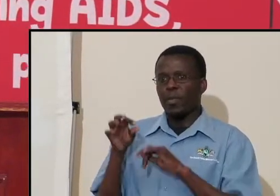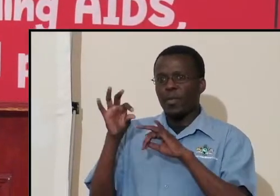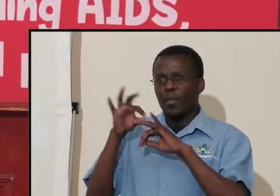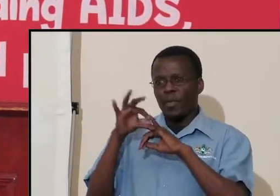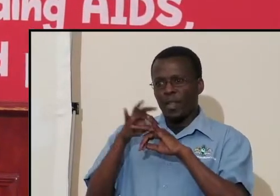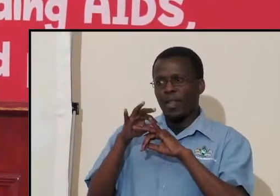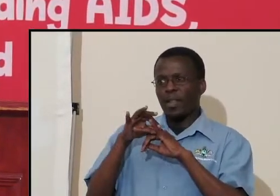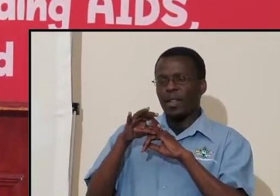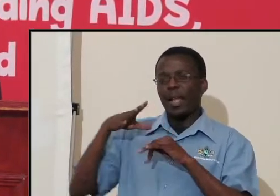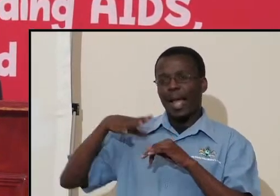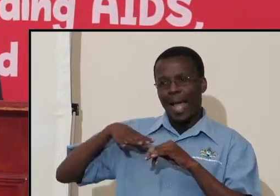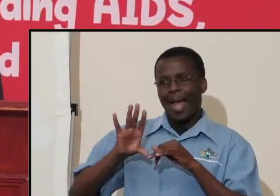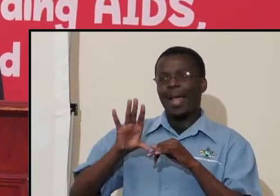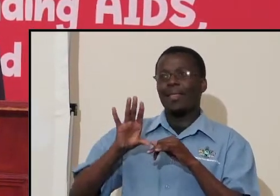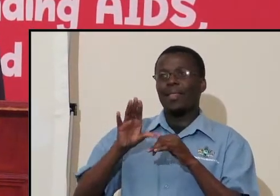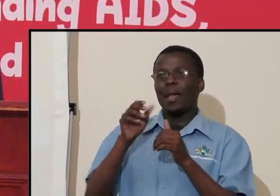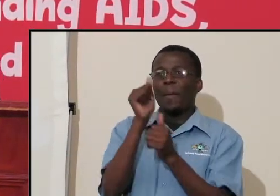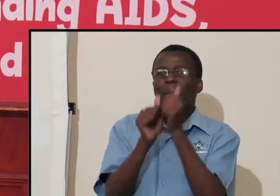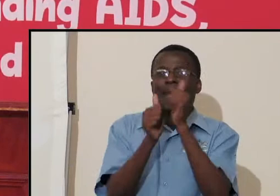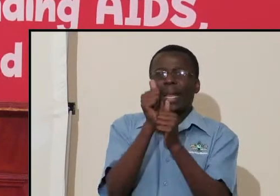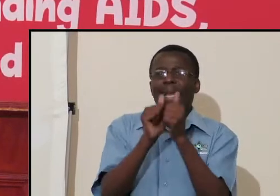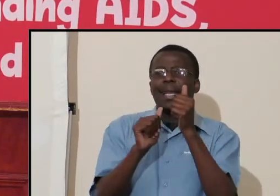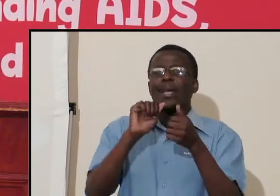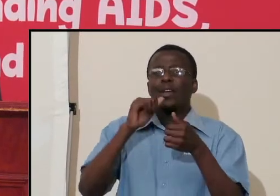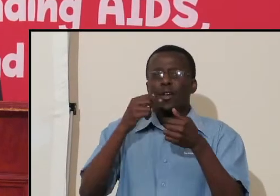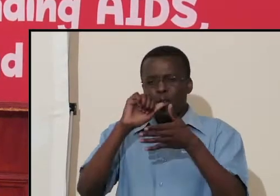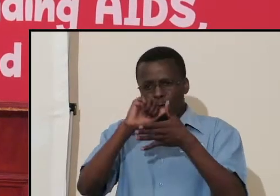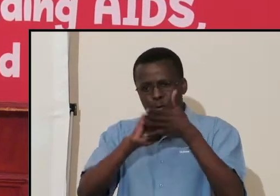other brother from another mother.